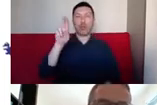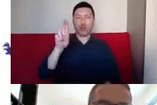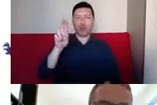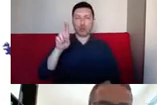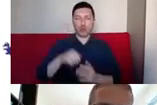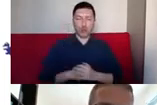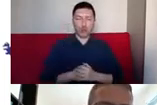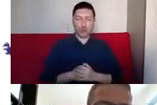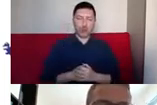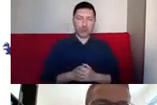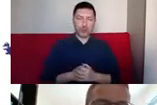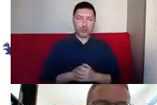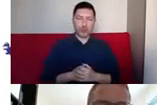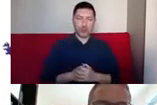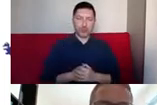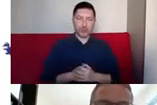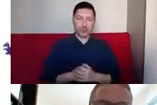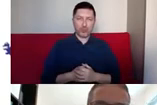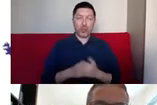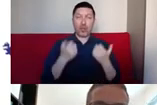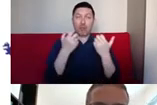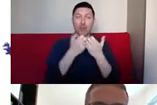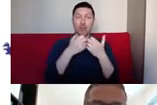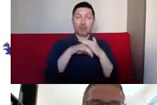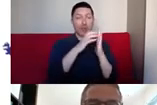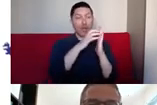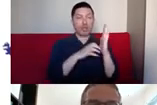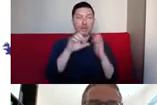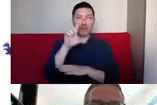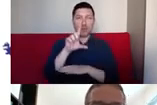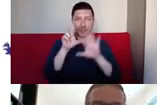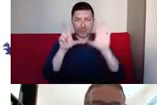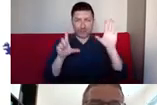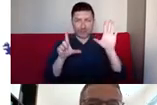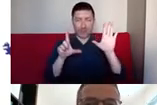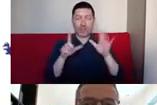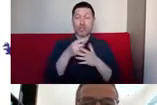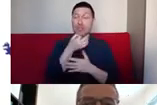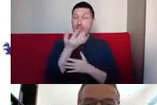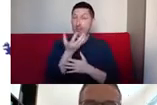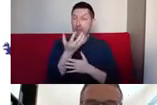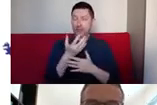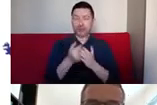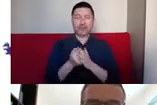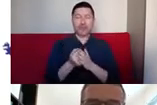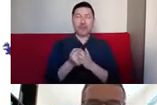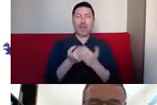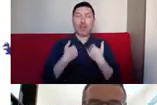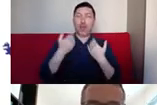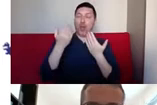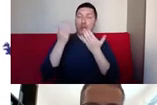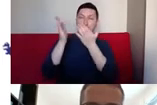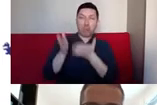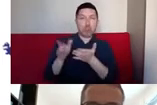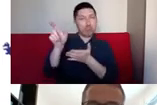Article 27 states that states parties recognize the right of persons with disabilities to work on an equal basis